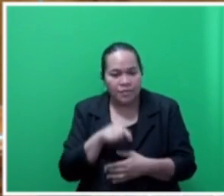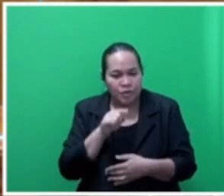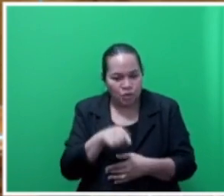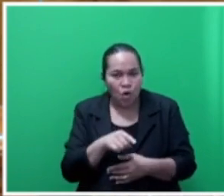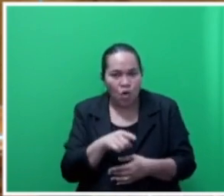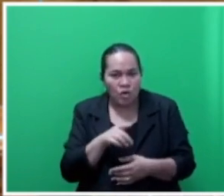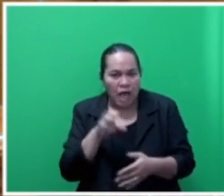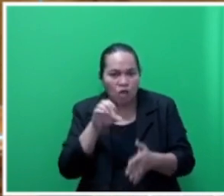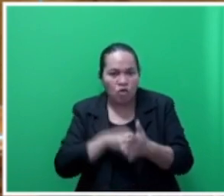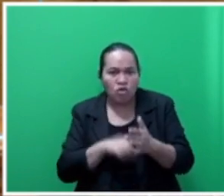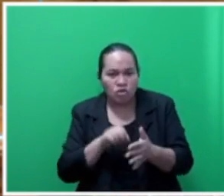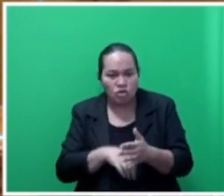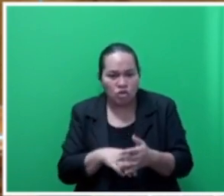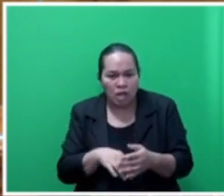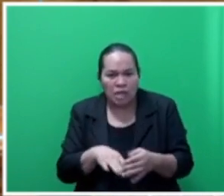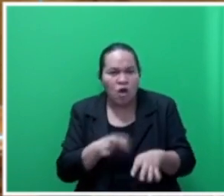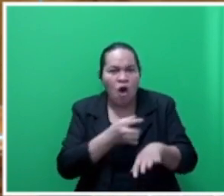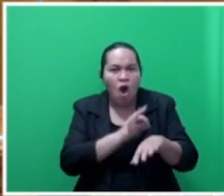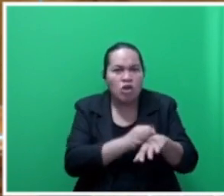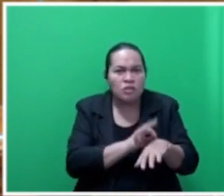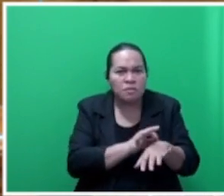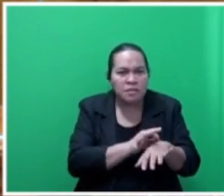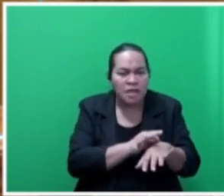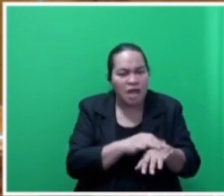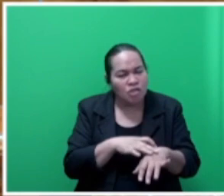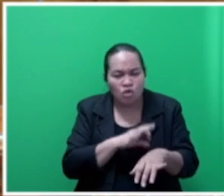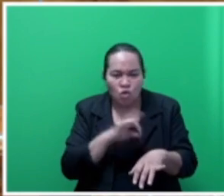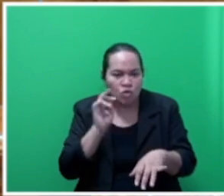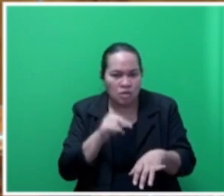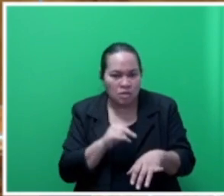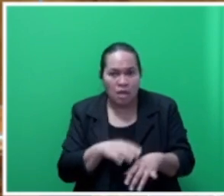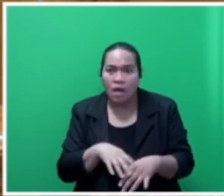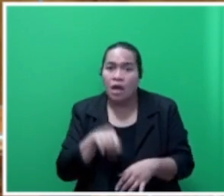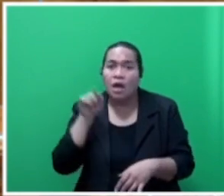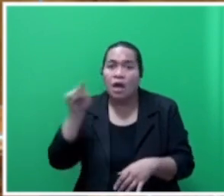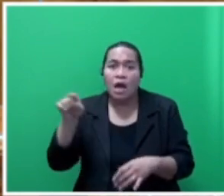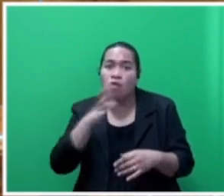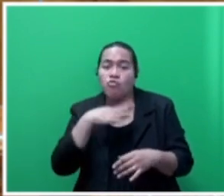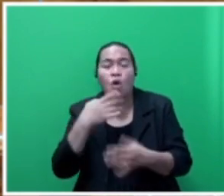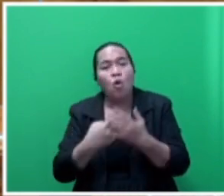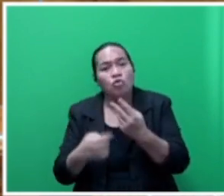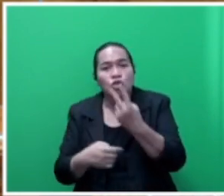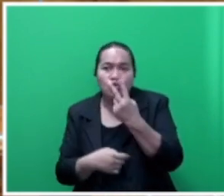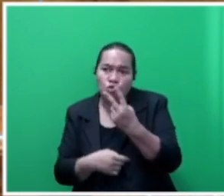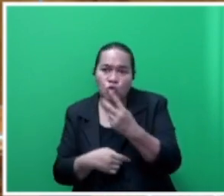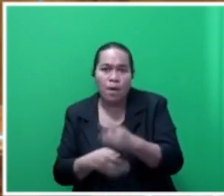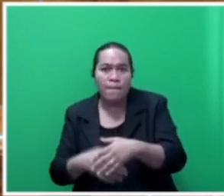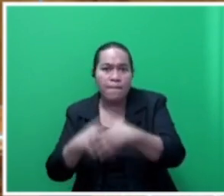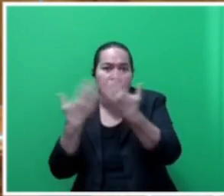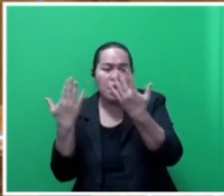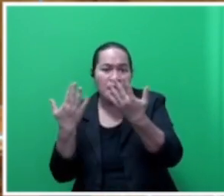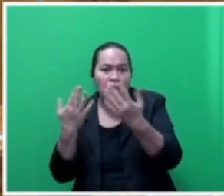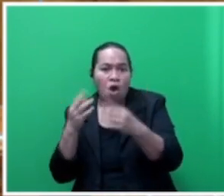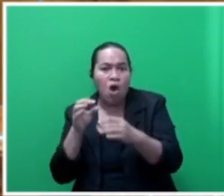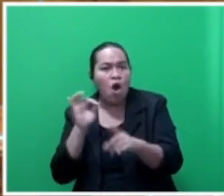costs of maintaining hospitals. We only have about 2 major hospitals, one in Haifa and another one